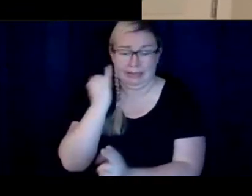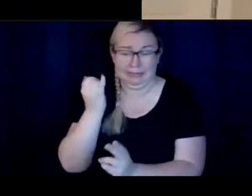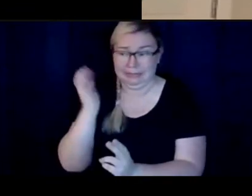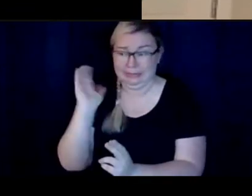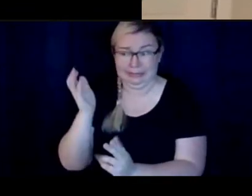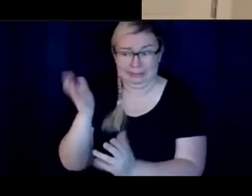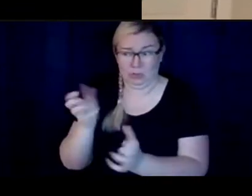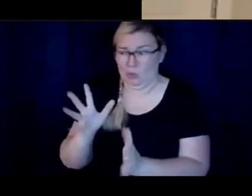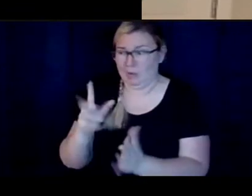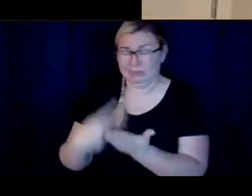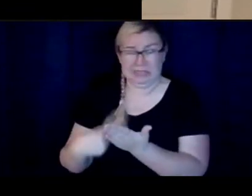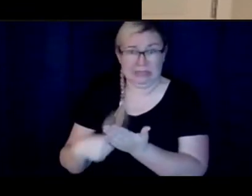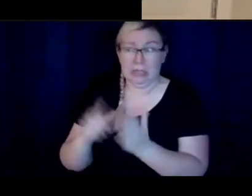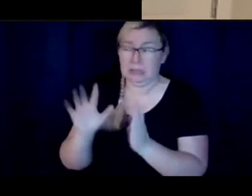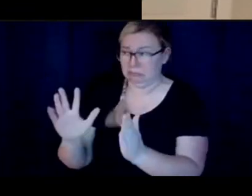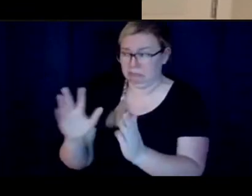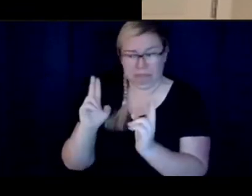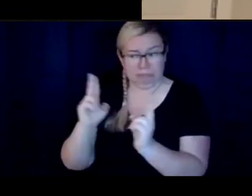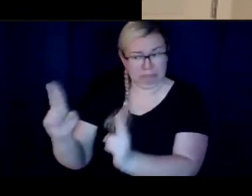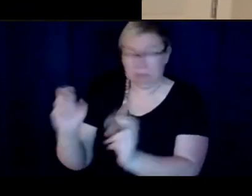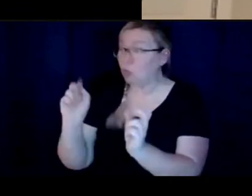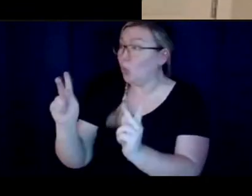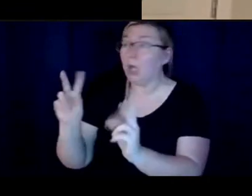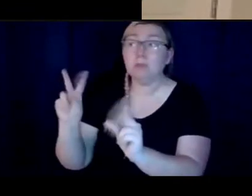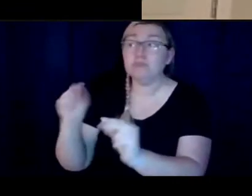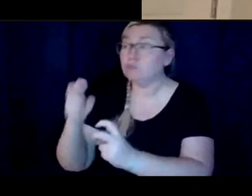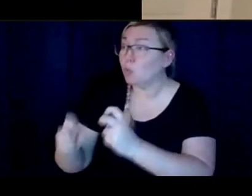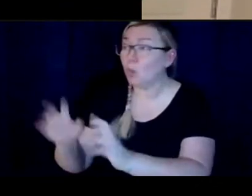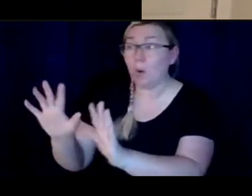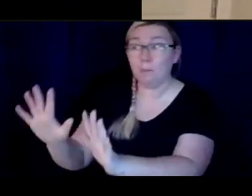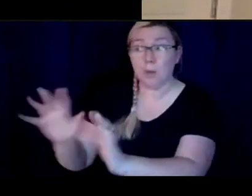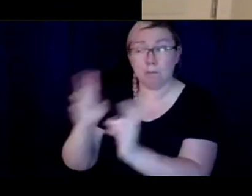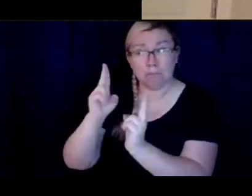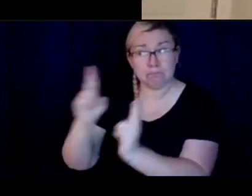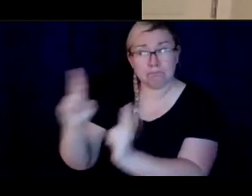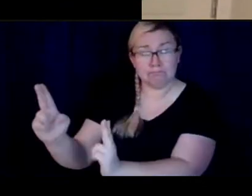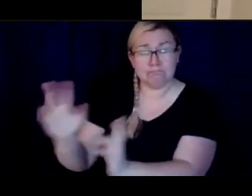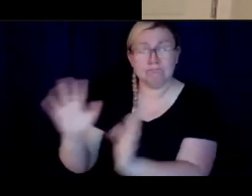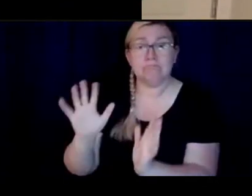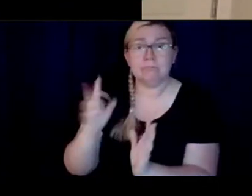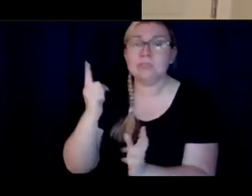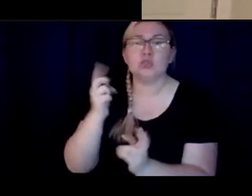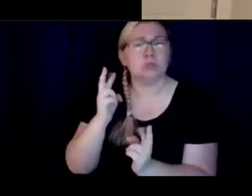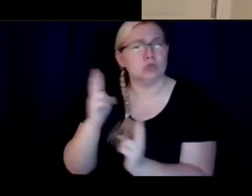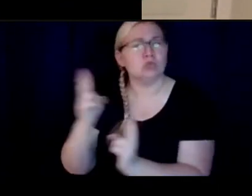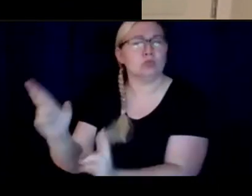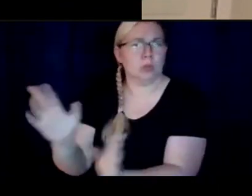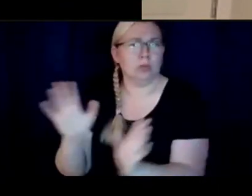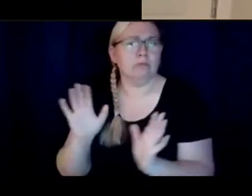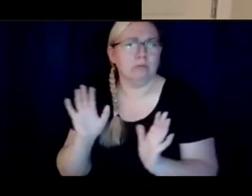about it. It's like, okay, no problem, but just be respectful.